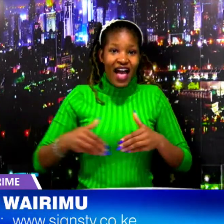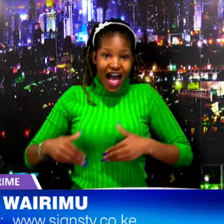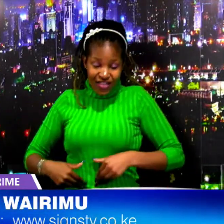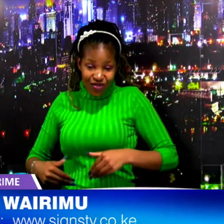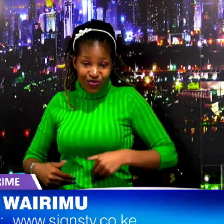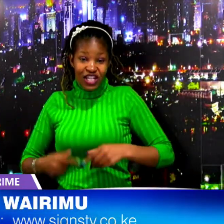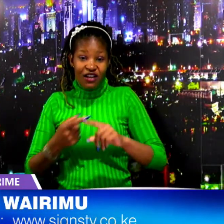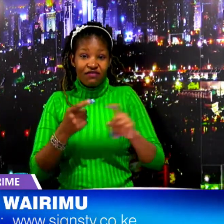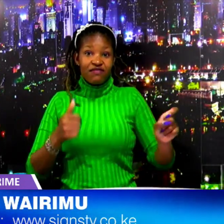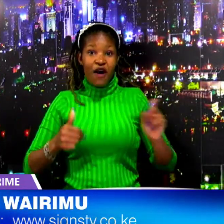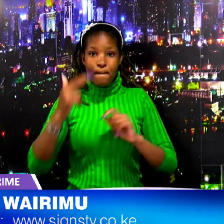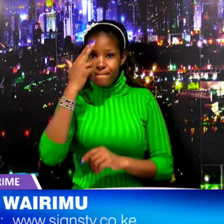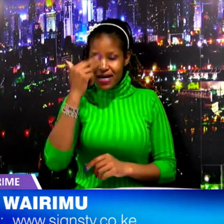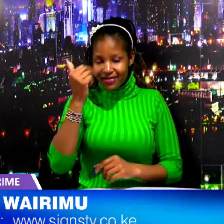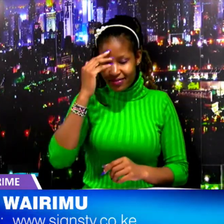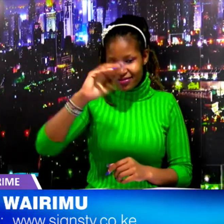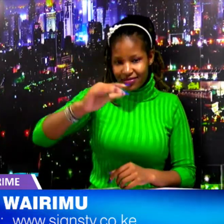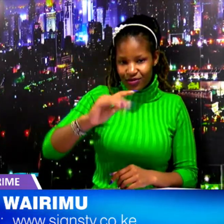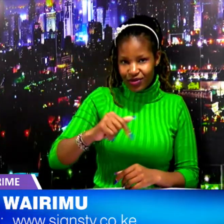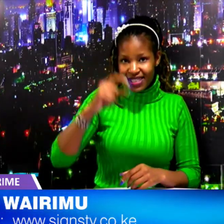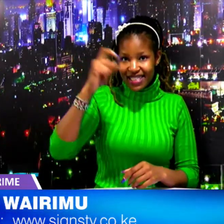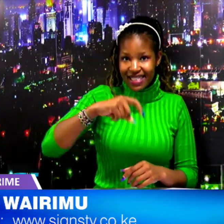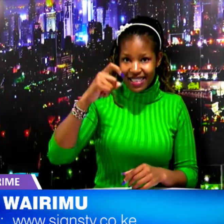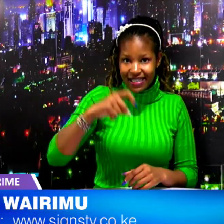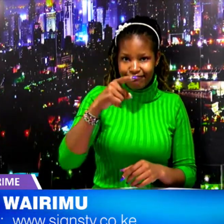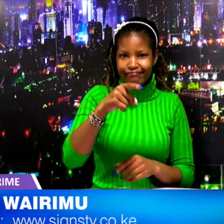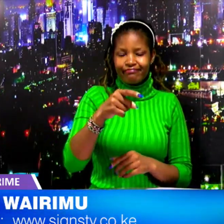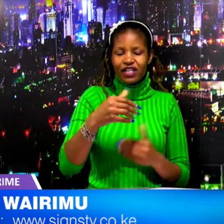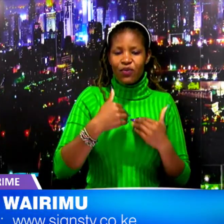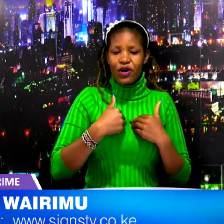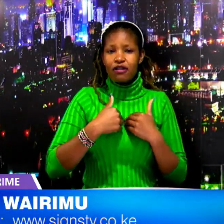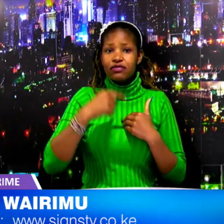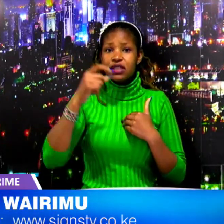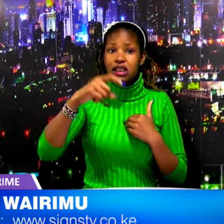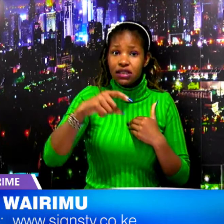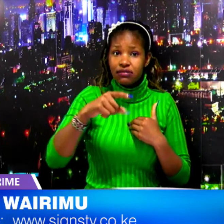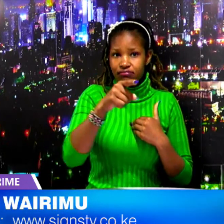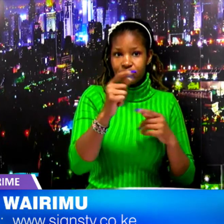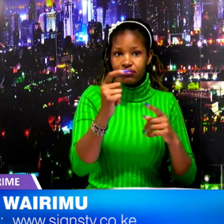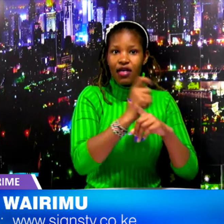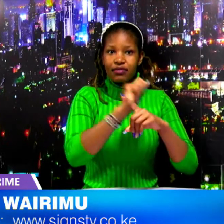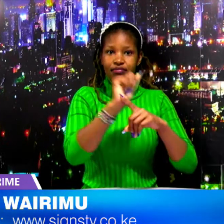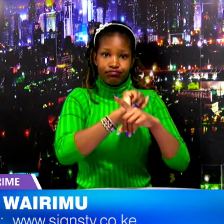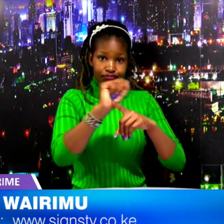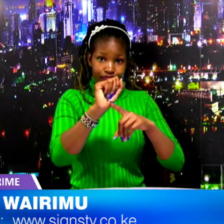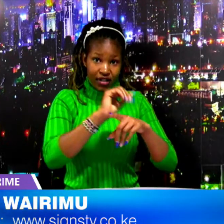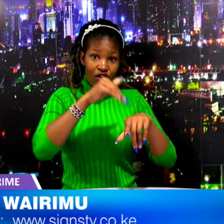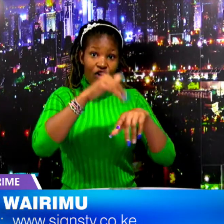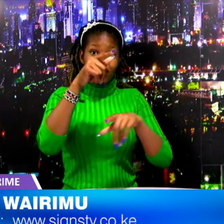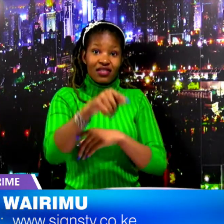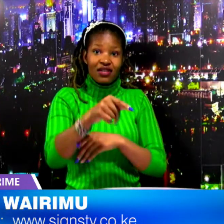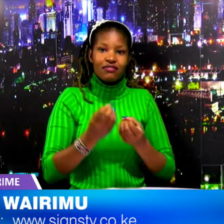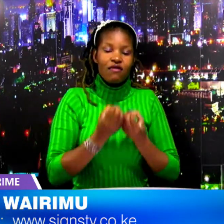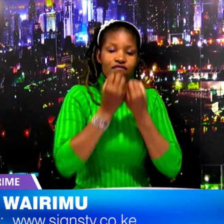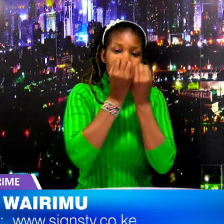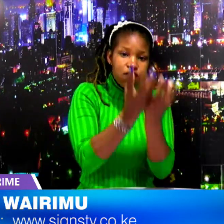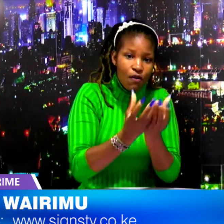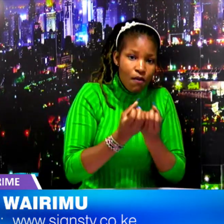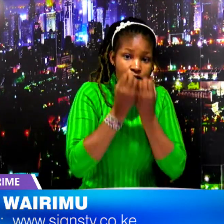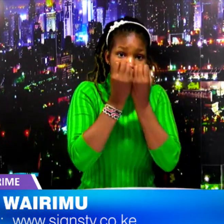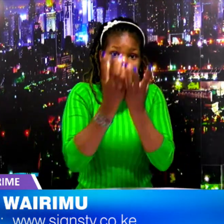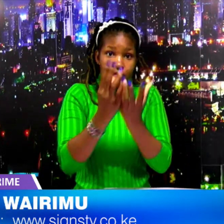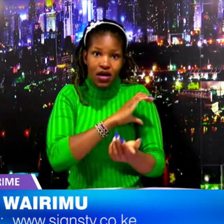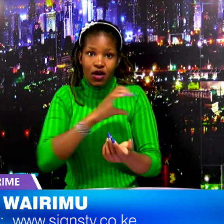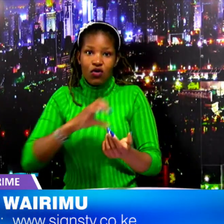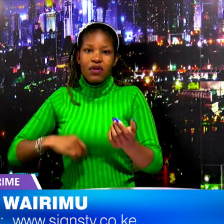On to our next news item. Youths from Narok County have been trained on the